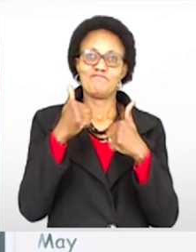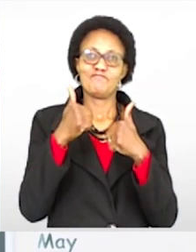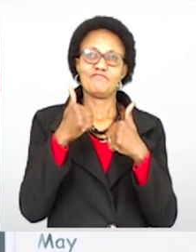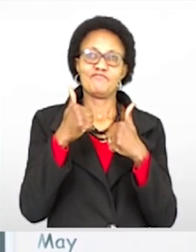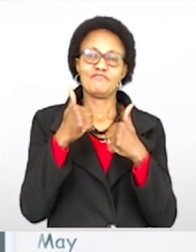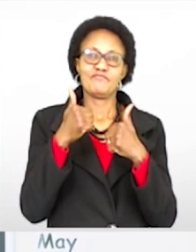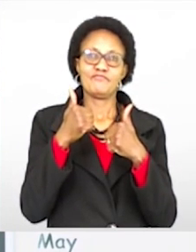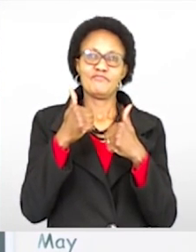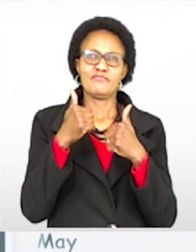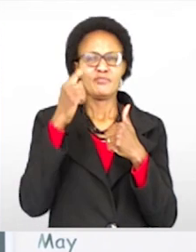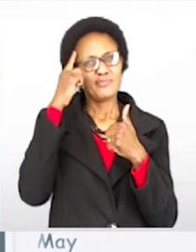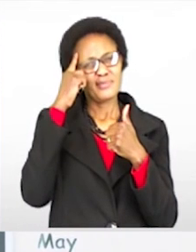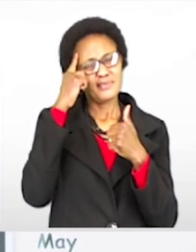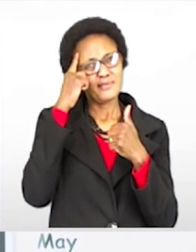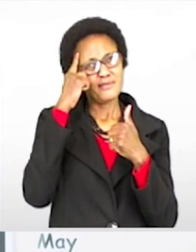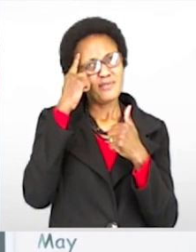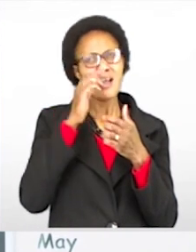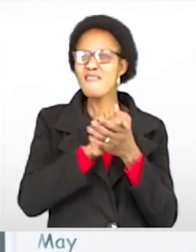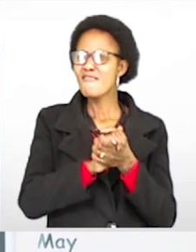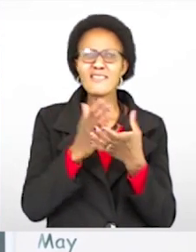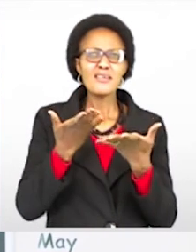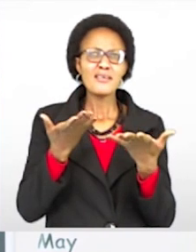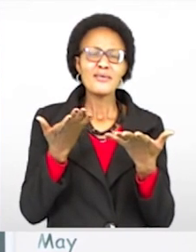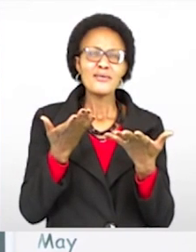I wonder, where is our friend today?